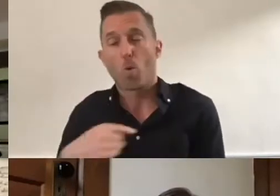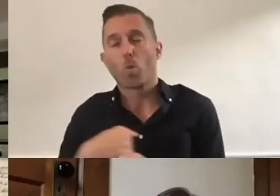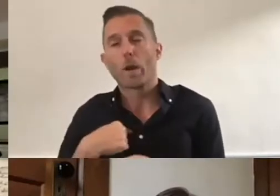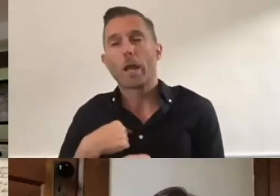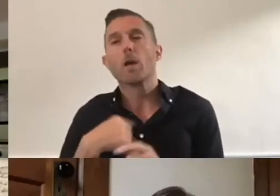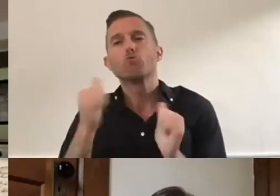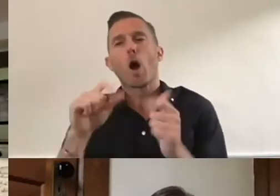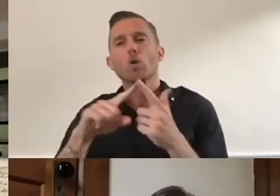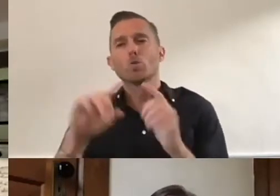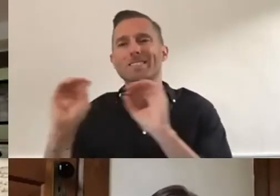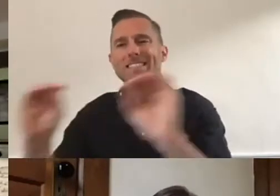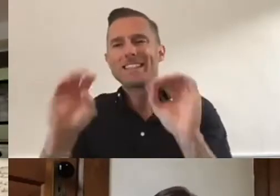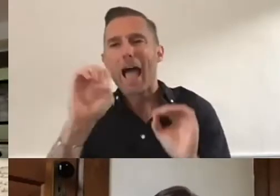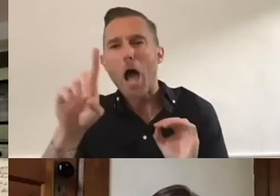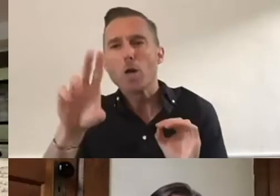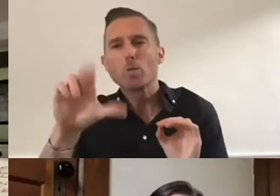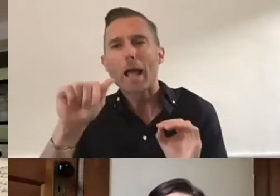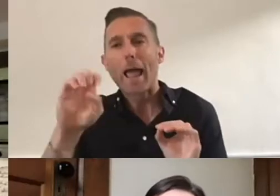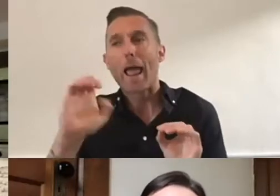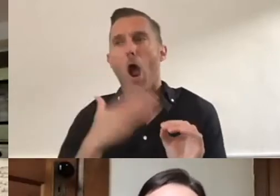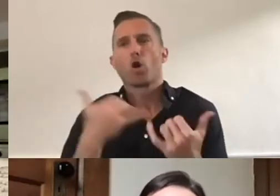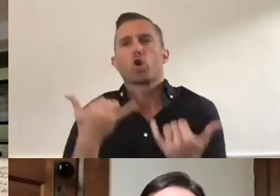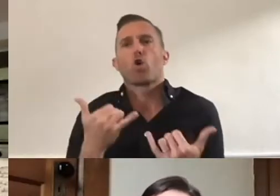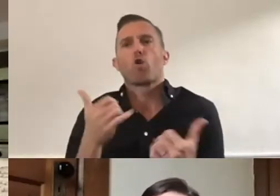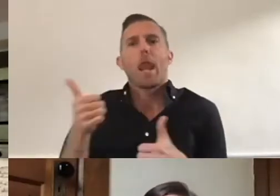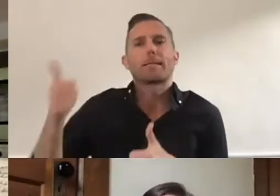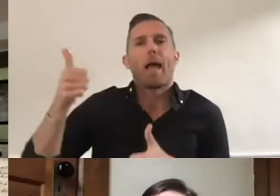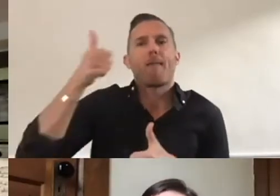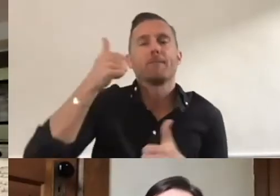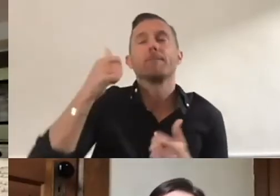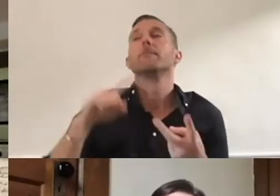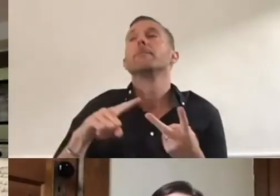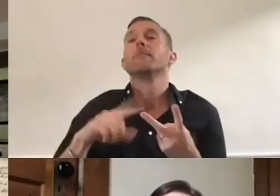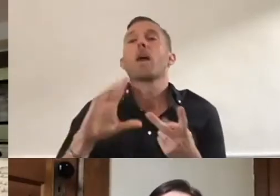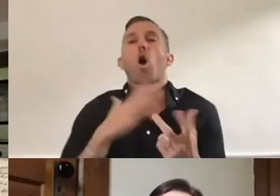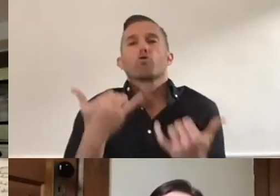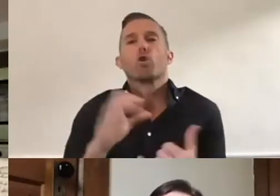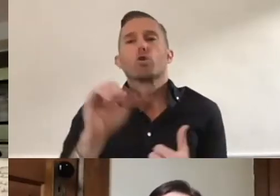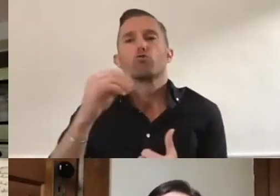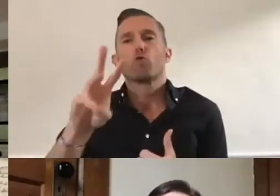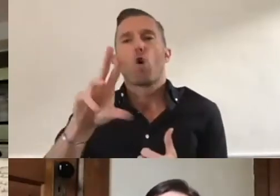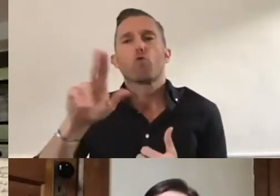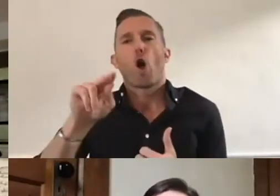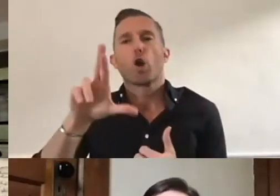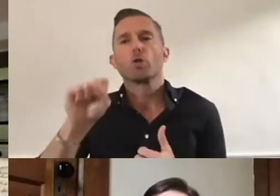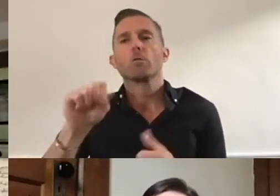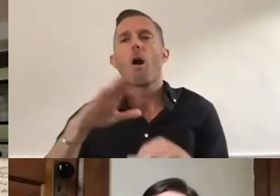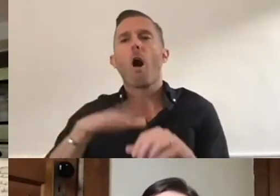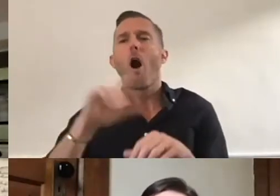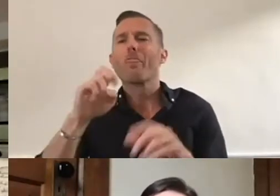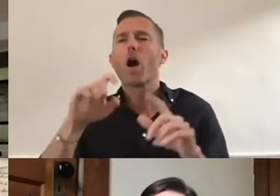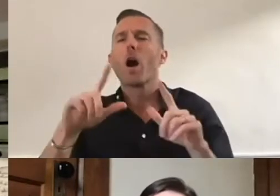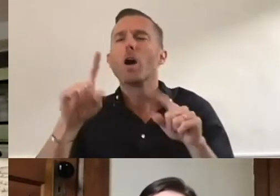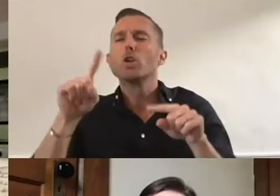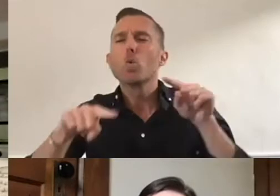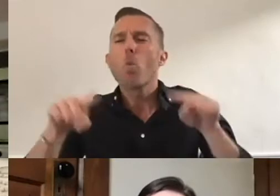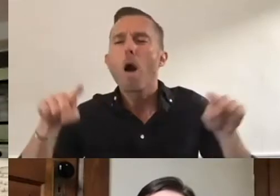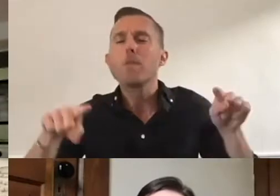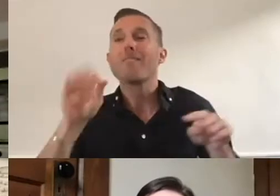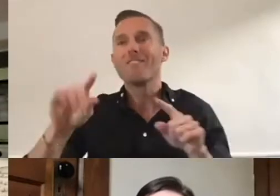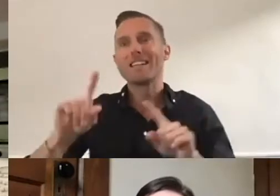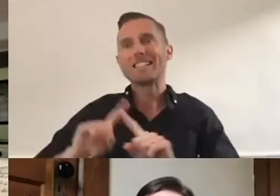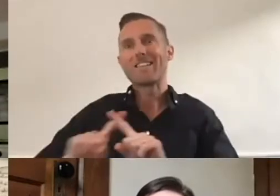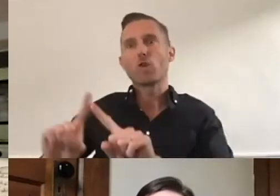educate our creative executives and our showrunners on the sort of nuances of the different communities. So as